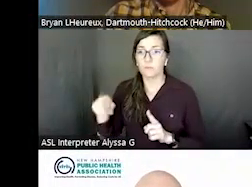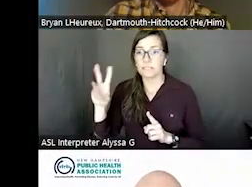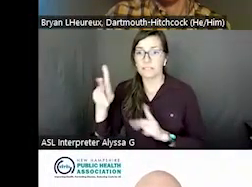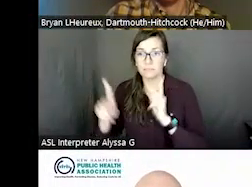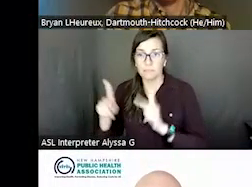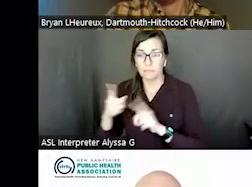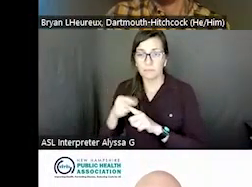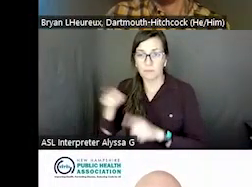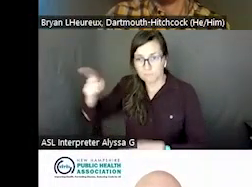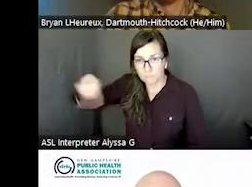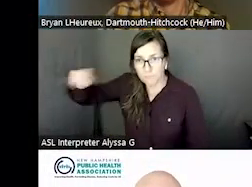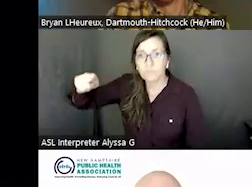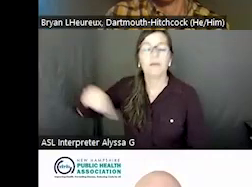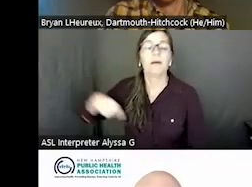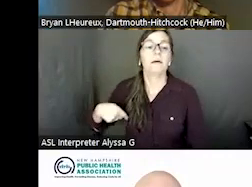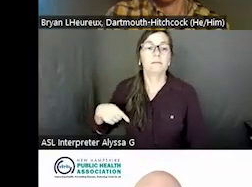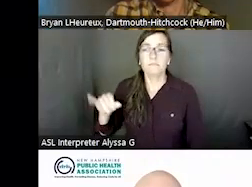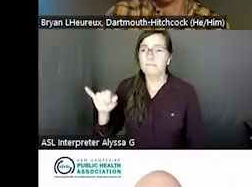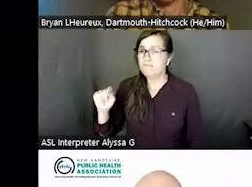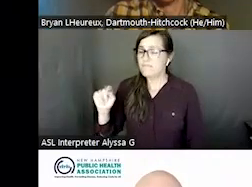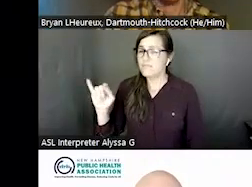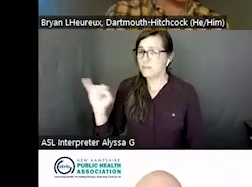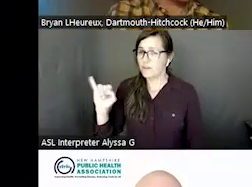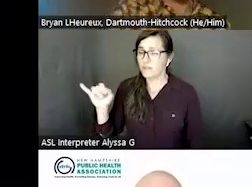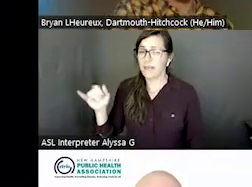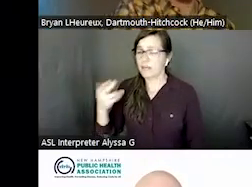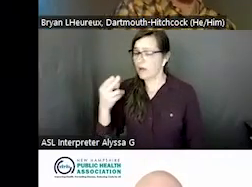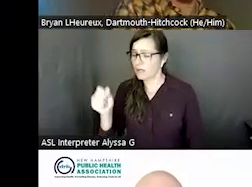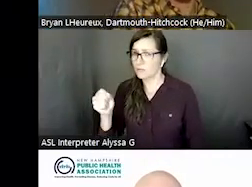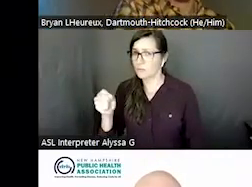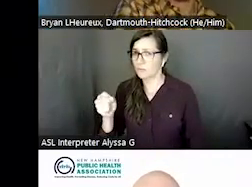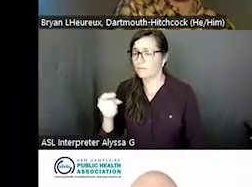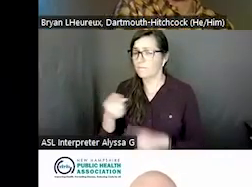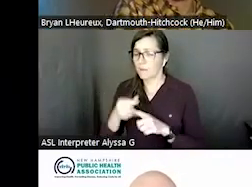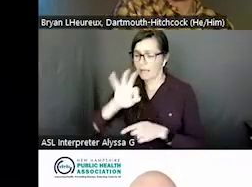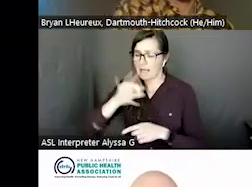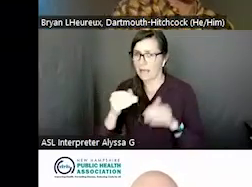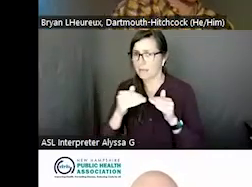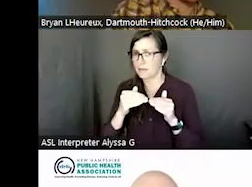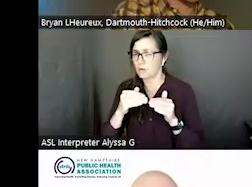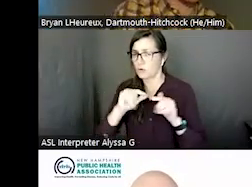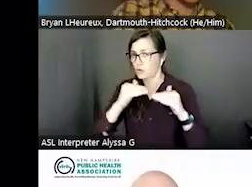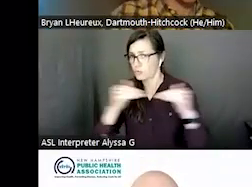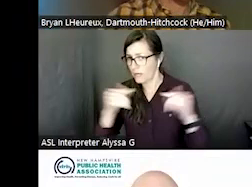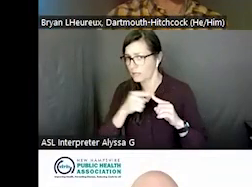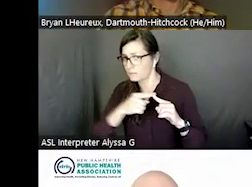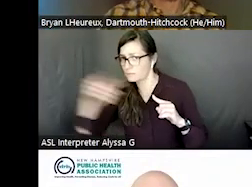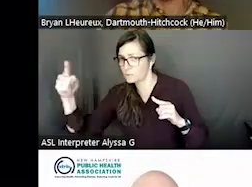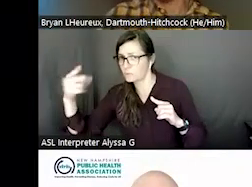them were youth ranging from 9th graders to first year of college. They had 15 sequential meetings,